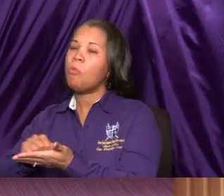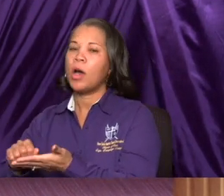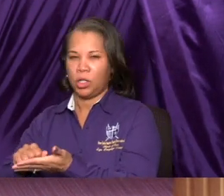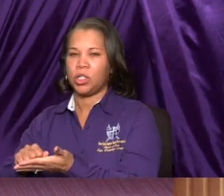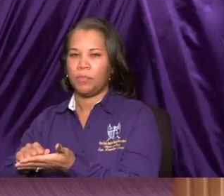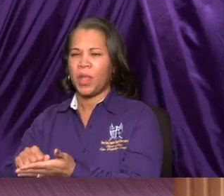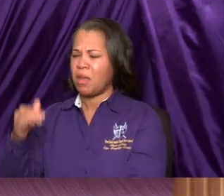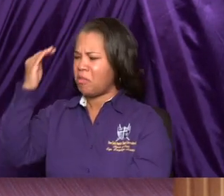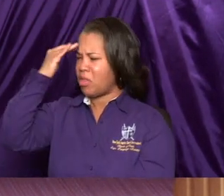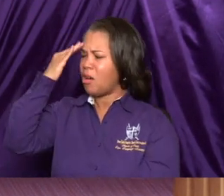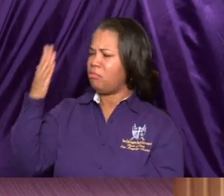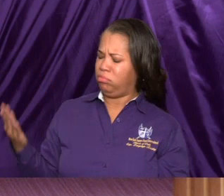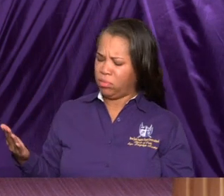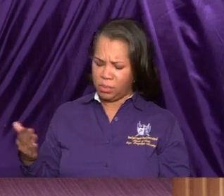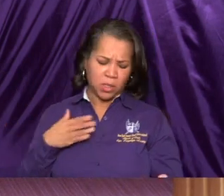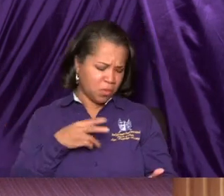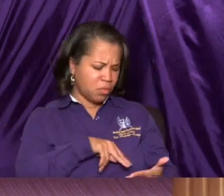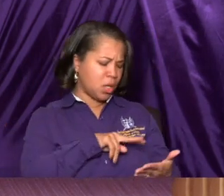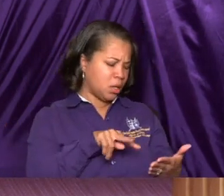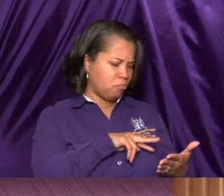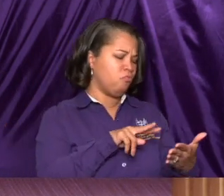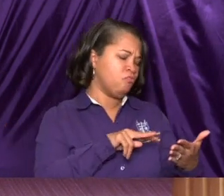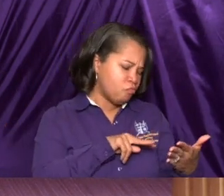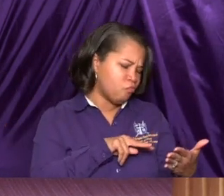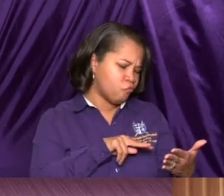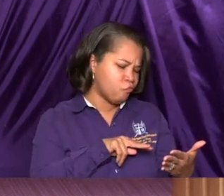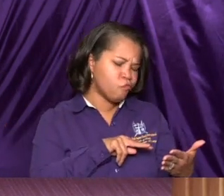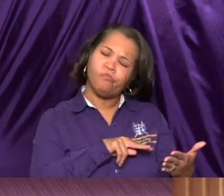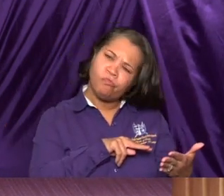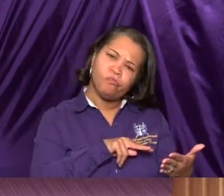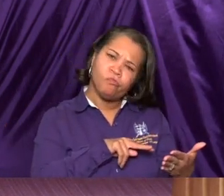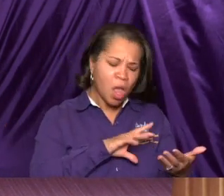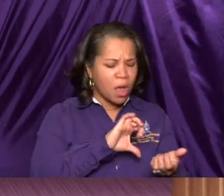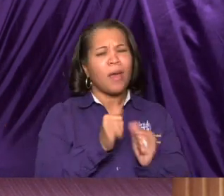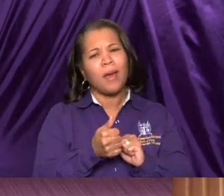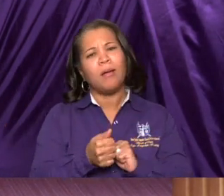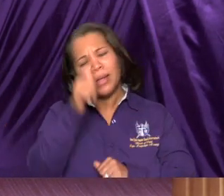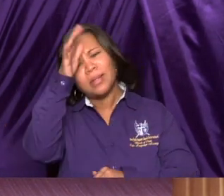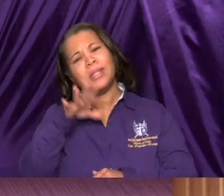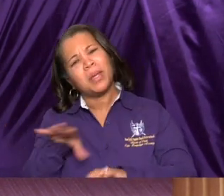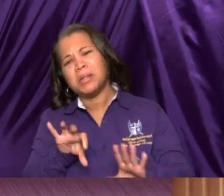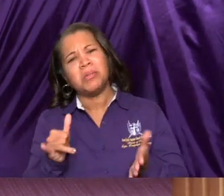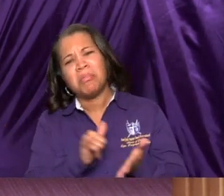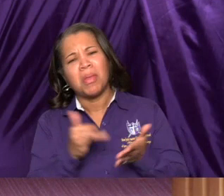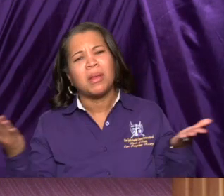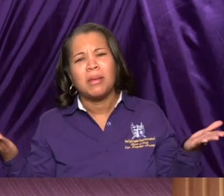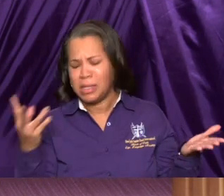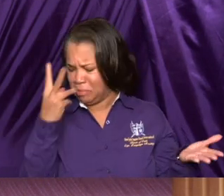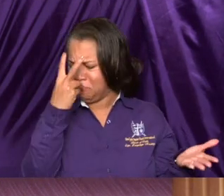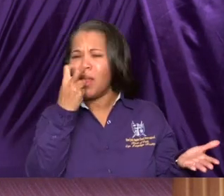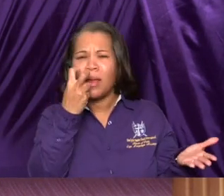And I thought to myself when I read this text, how can this man do this? He's